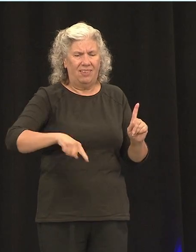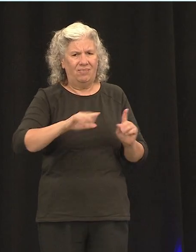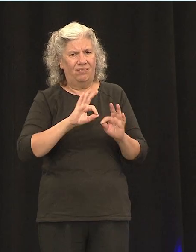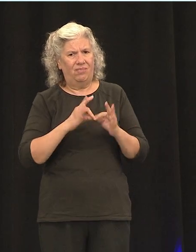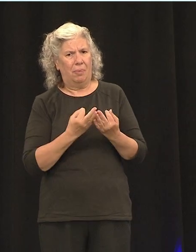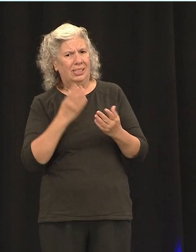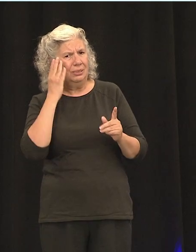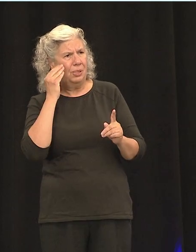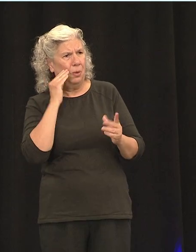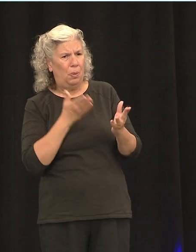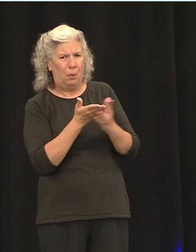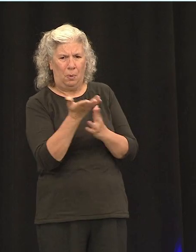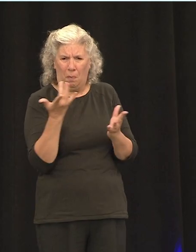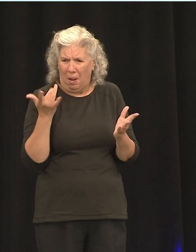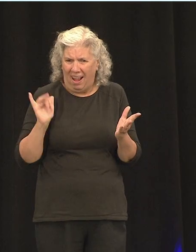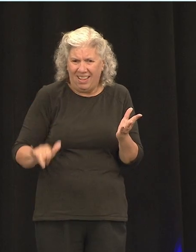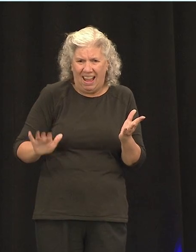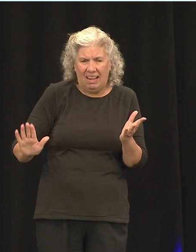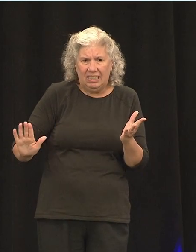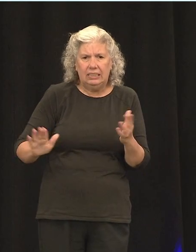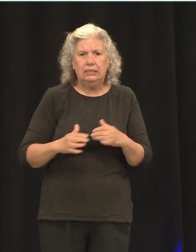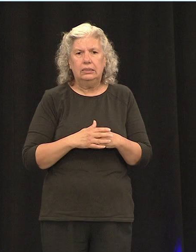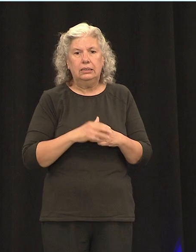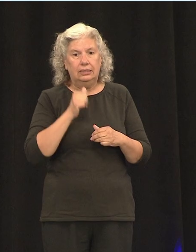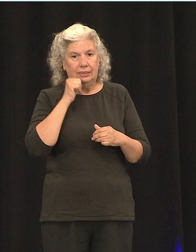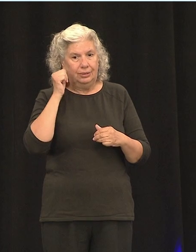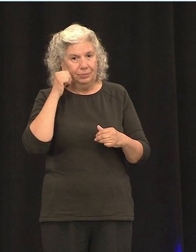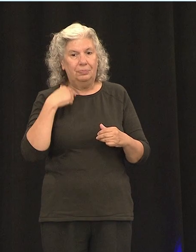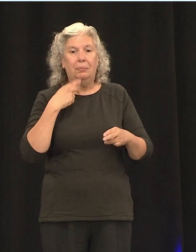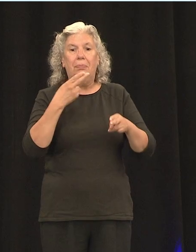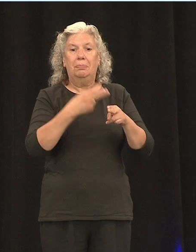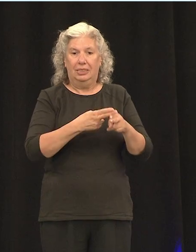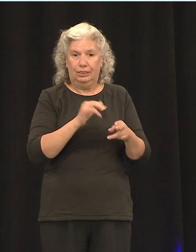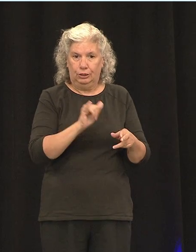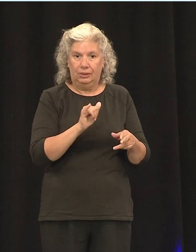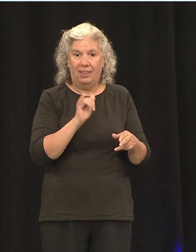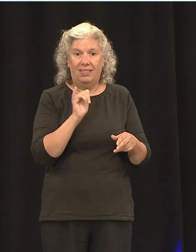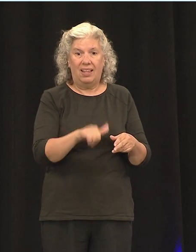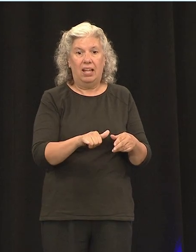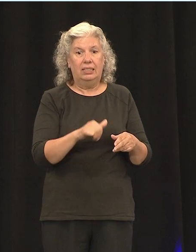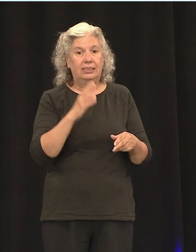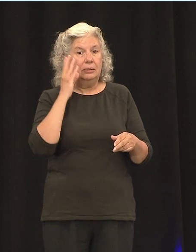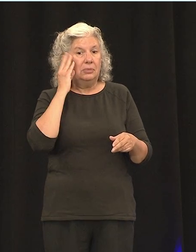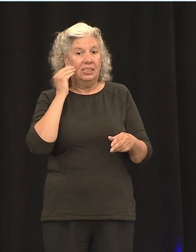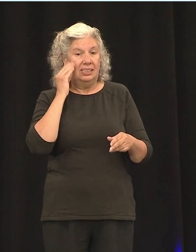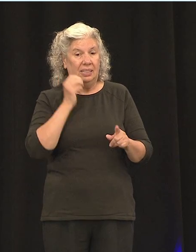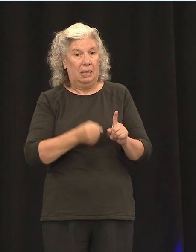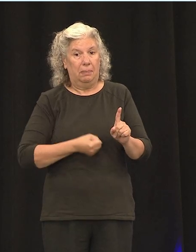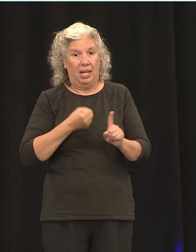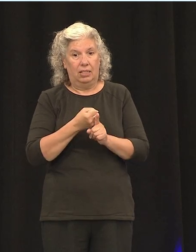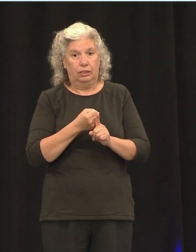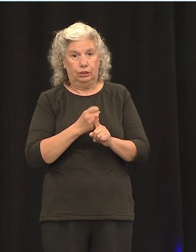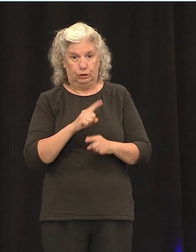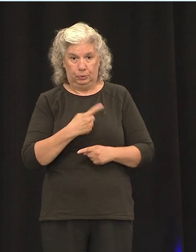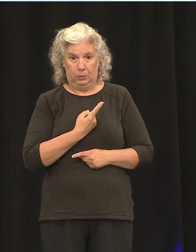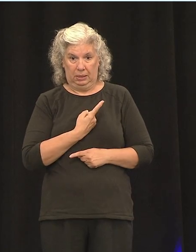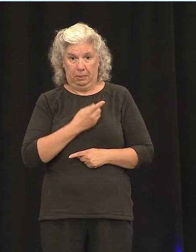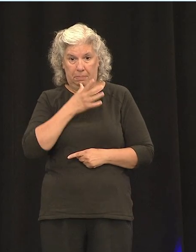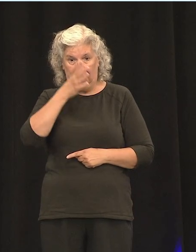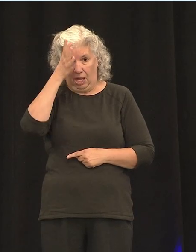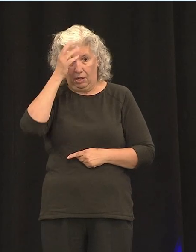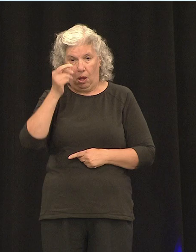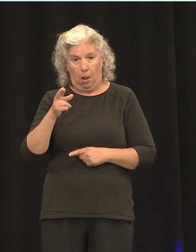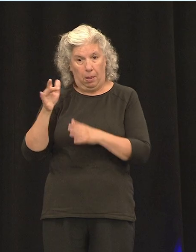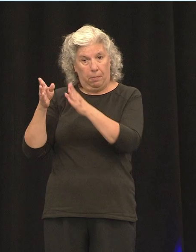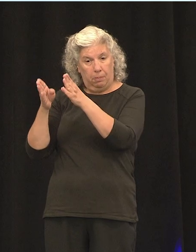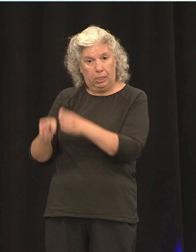Rebecca's presentation, it impacts the entire family. So not just the parents or the individual with Usher syndrome, but the entire family